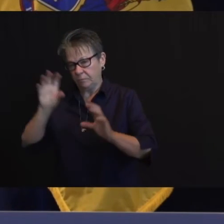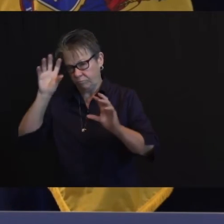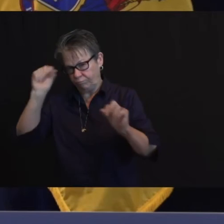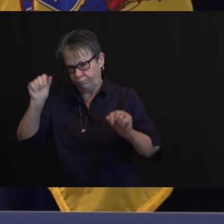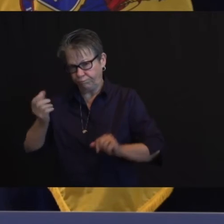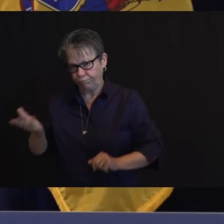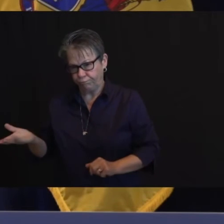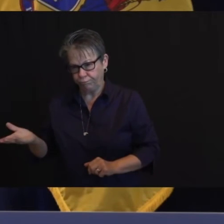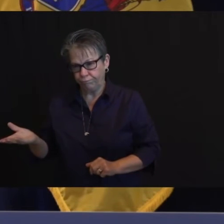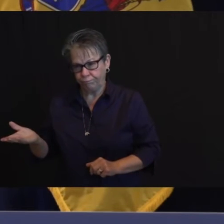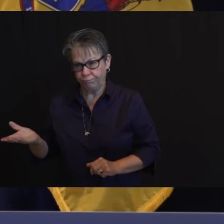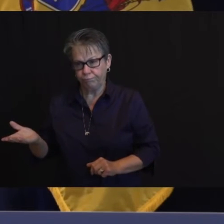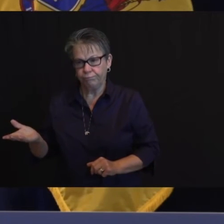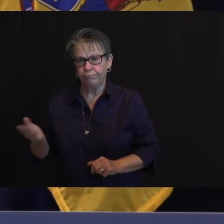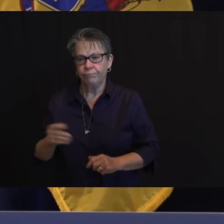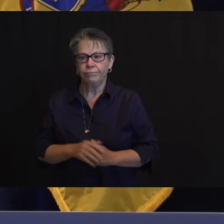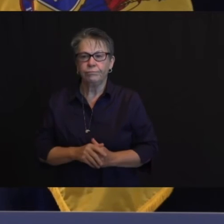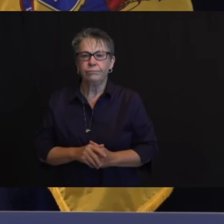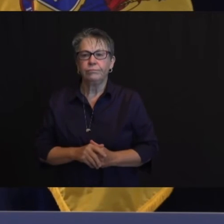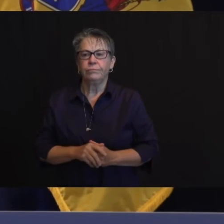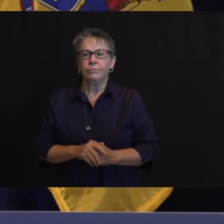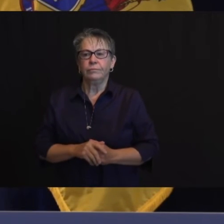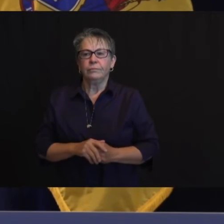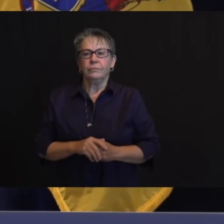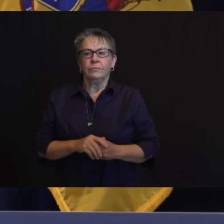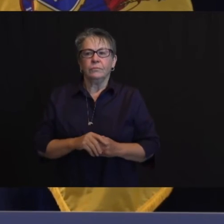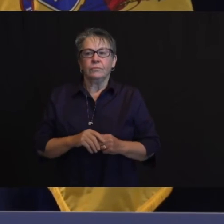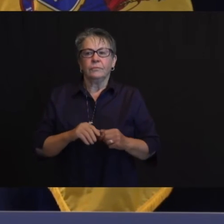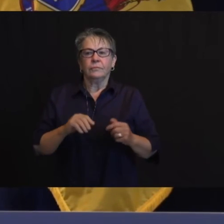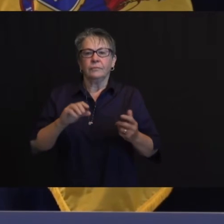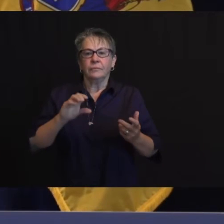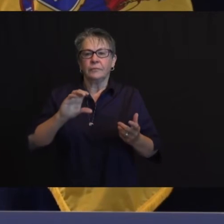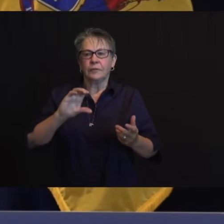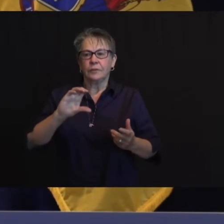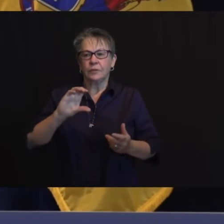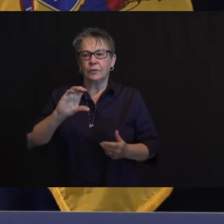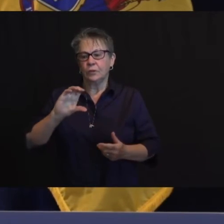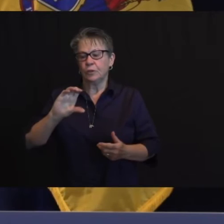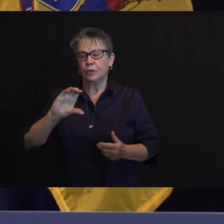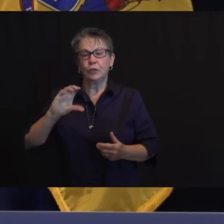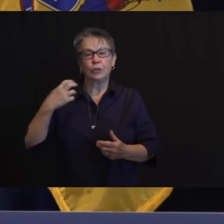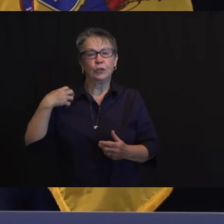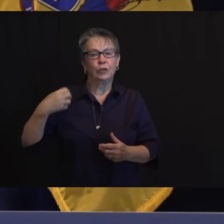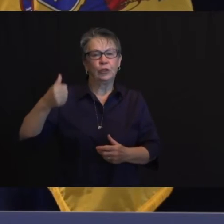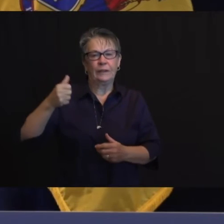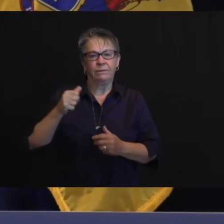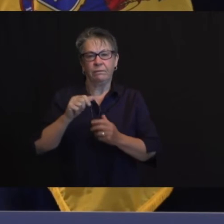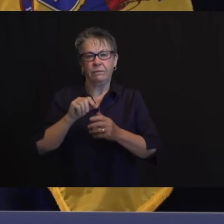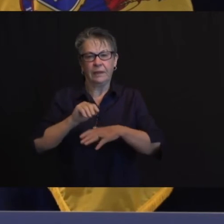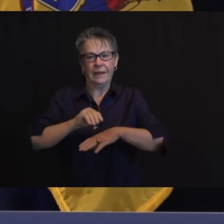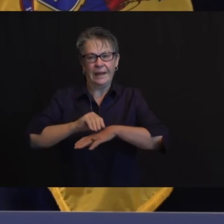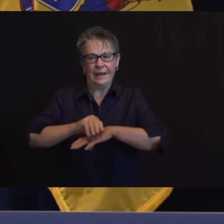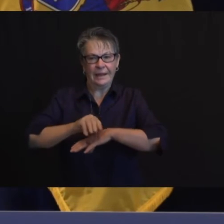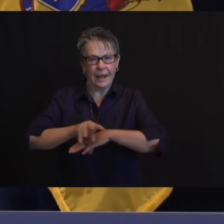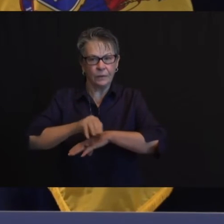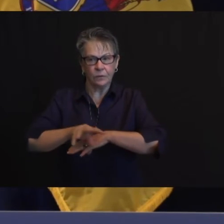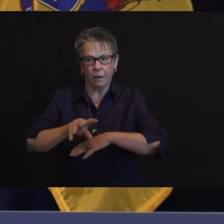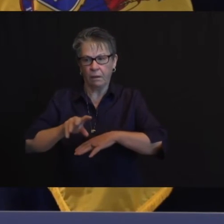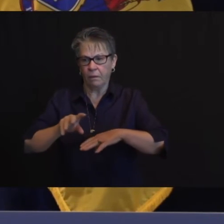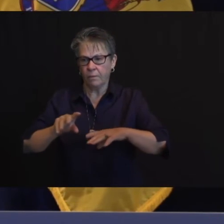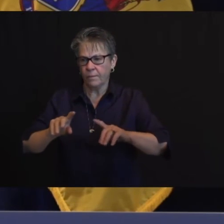We got Chief Counsel Parimal Garg with us, and we better put an APB out for Jared Maples, the Director of the Office of Homeland Security and